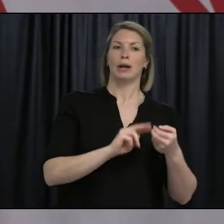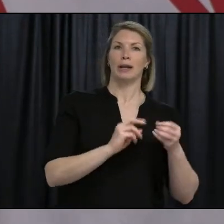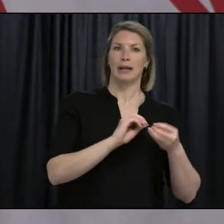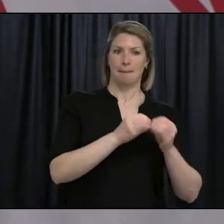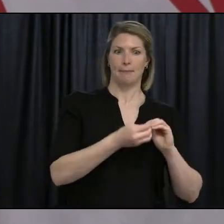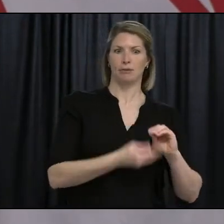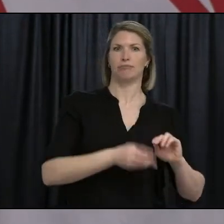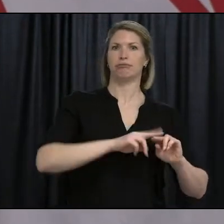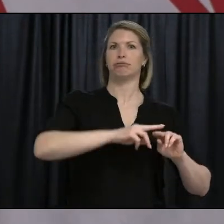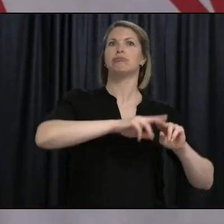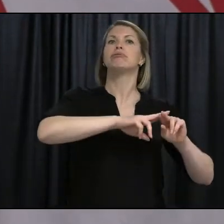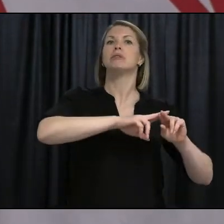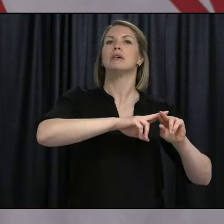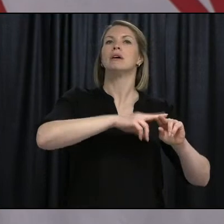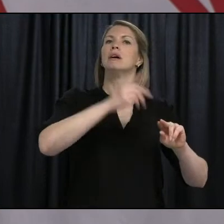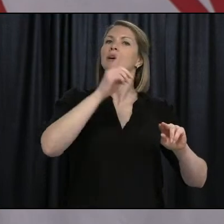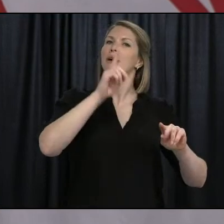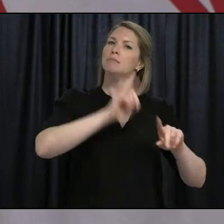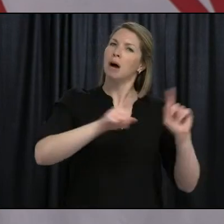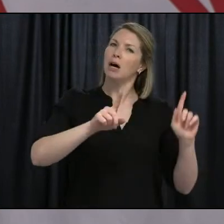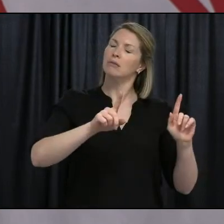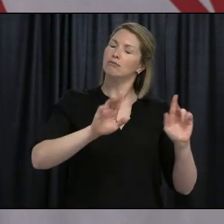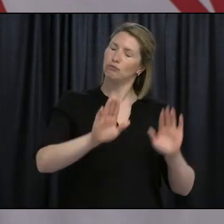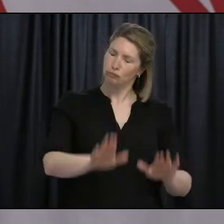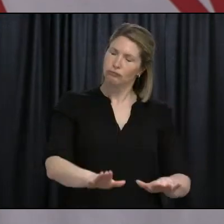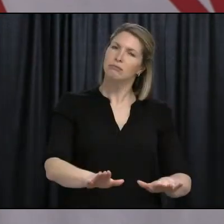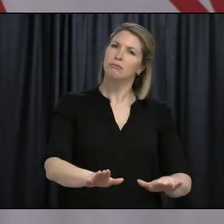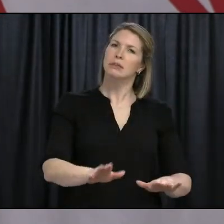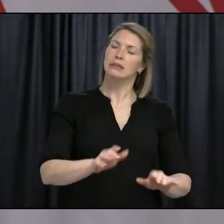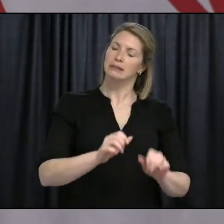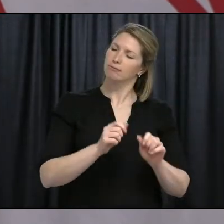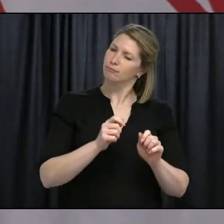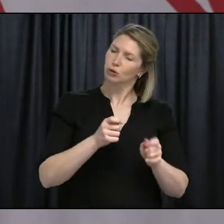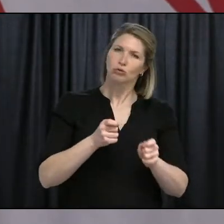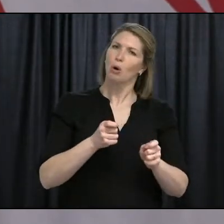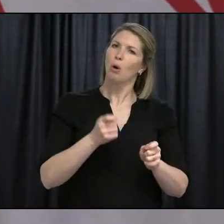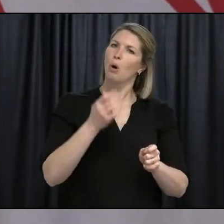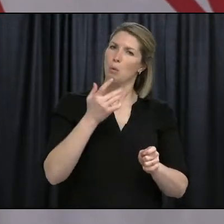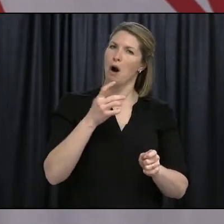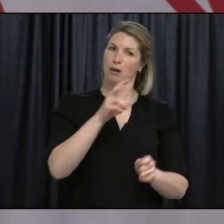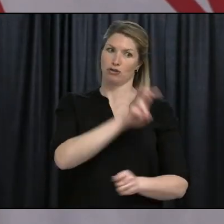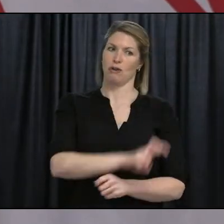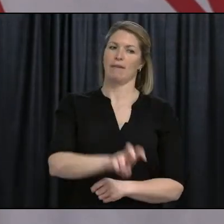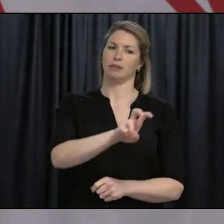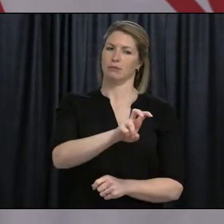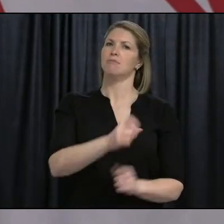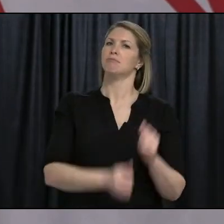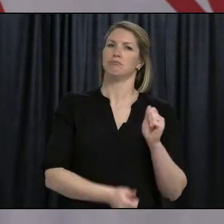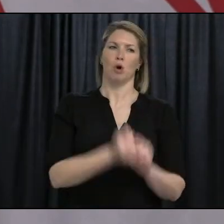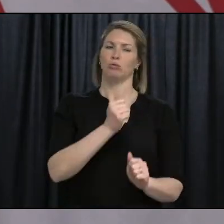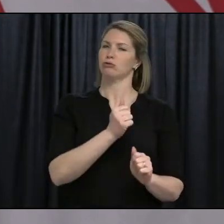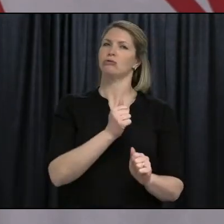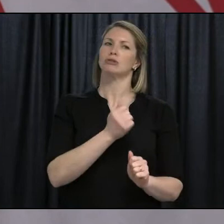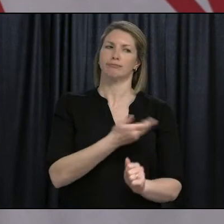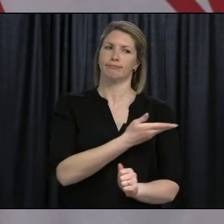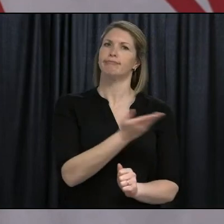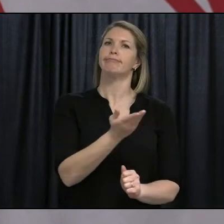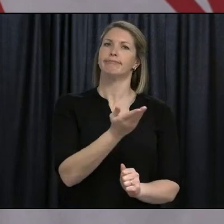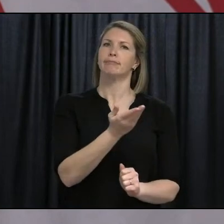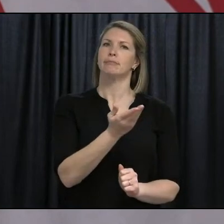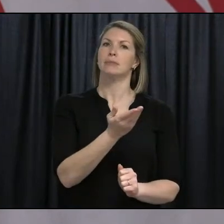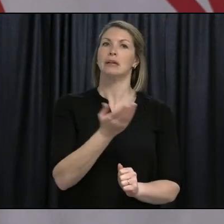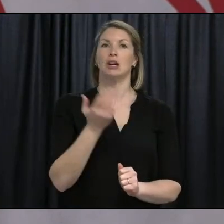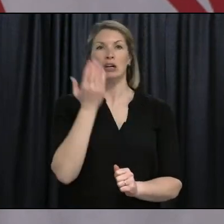that these are mainly travel-related or close contacts of those who have traveled. The measures taken by Dr. Fitzgerald on the